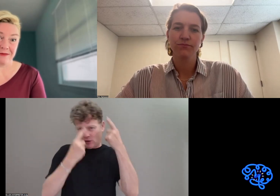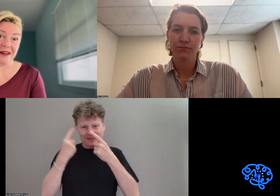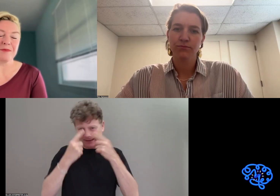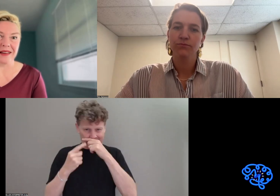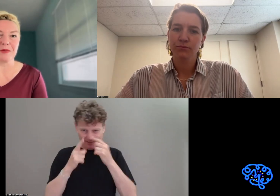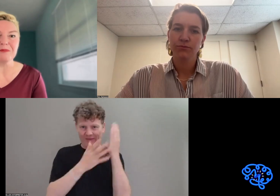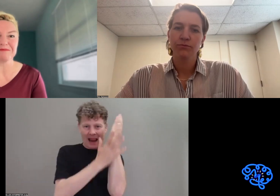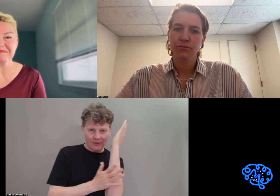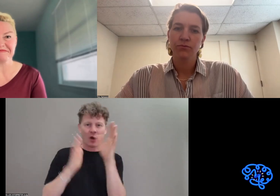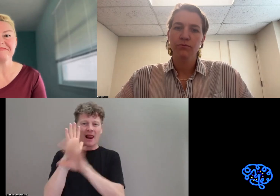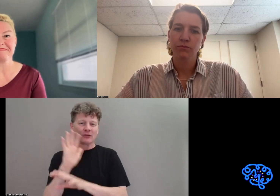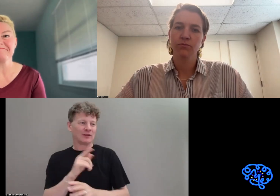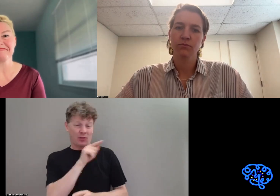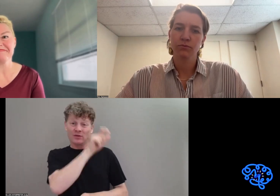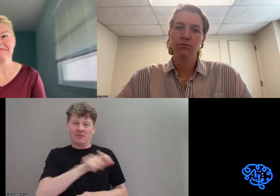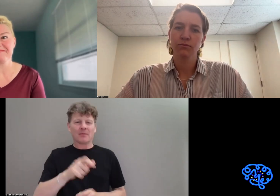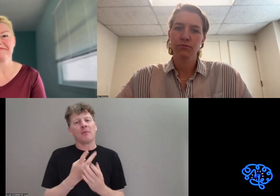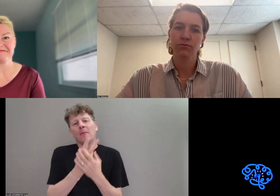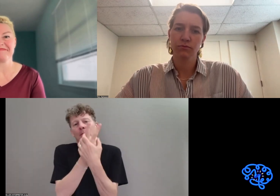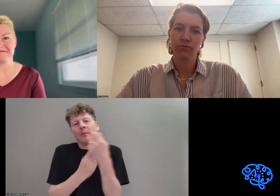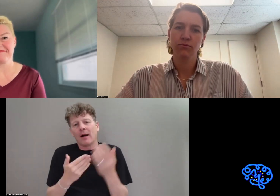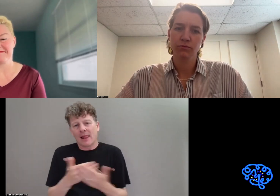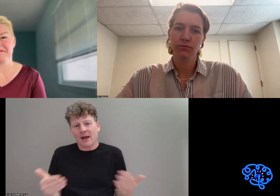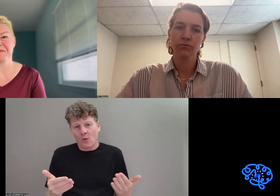are in fact bilingual.